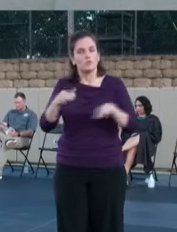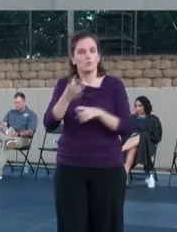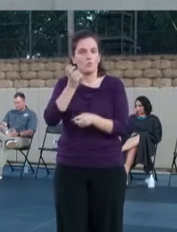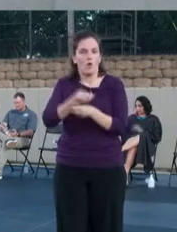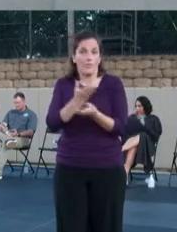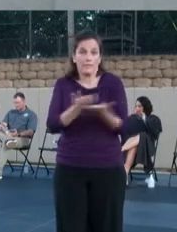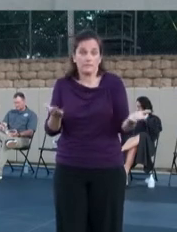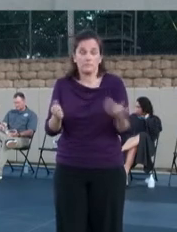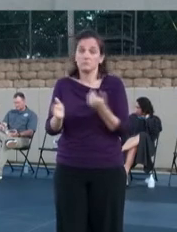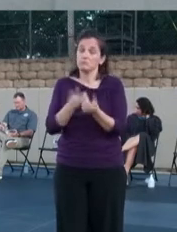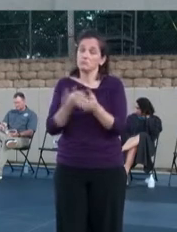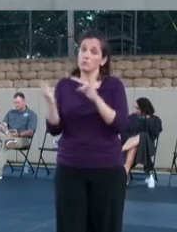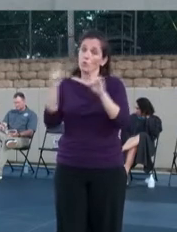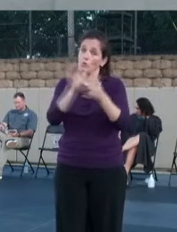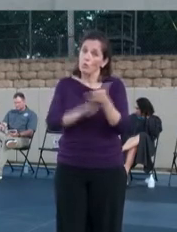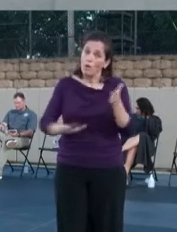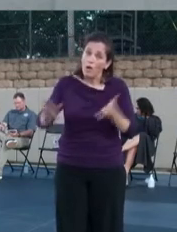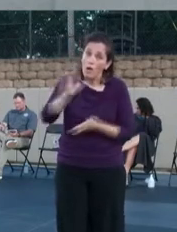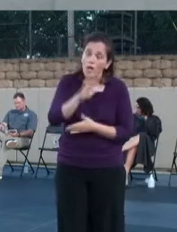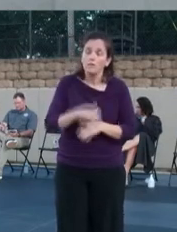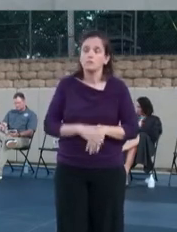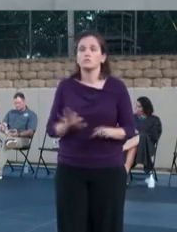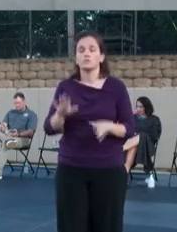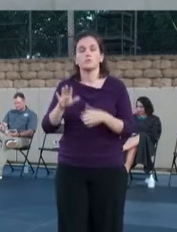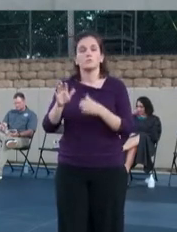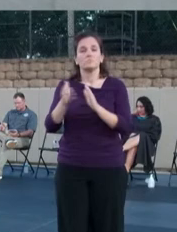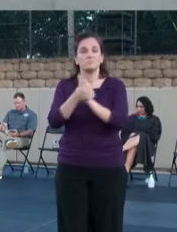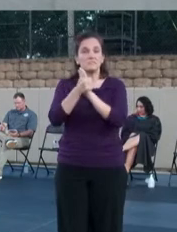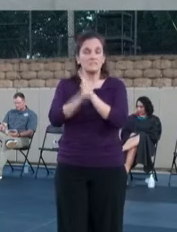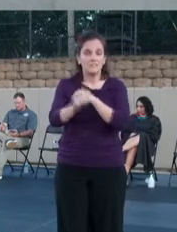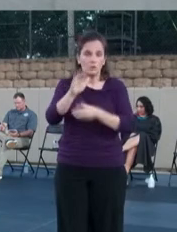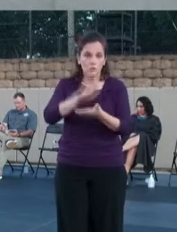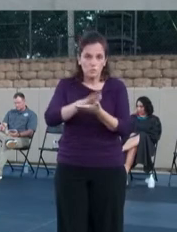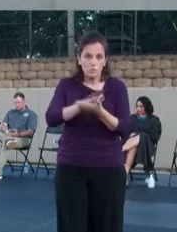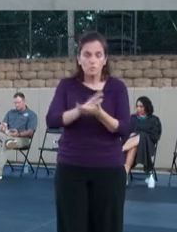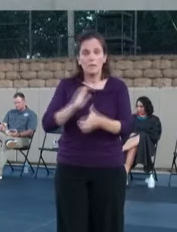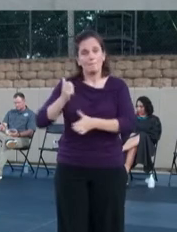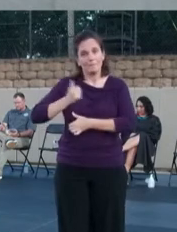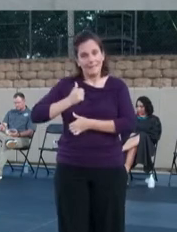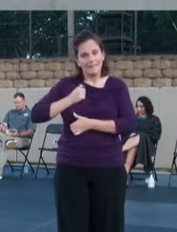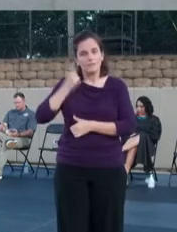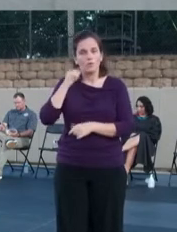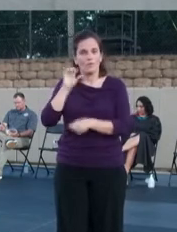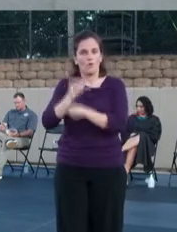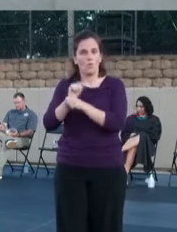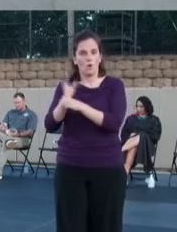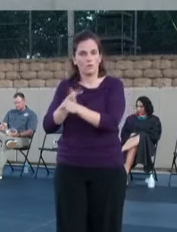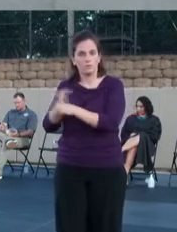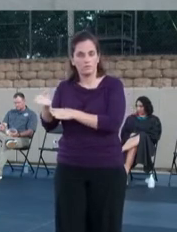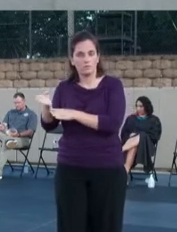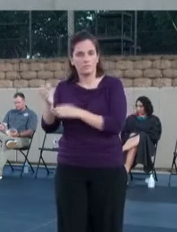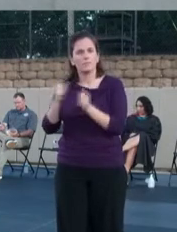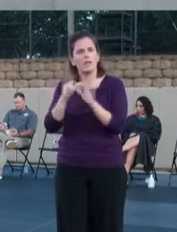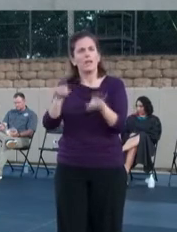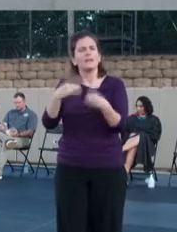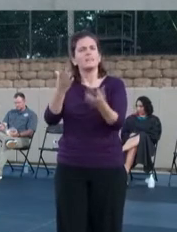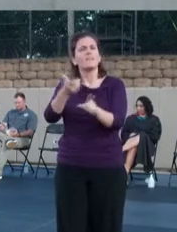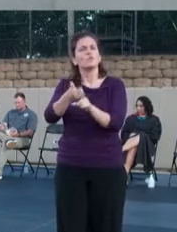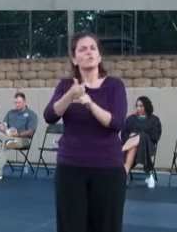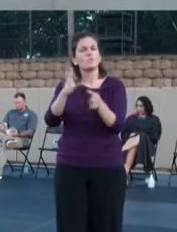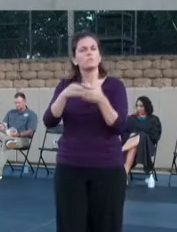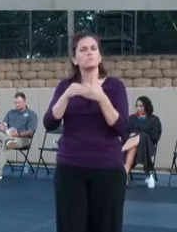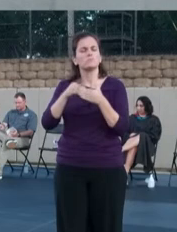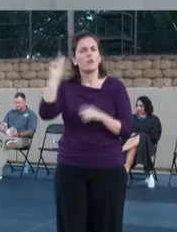go to college, trade school, the military, or the workforce, I pray you give yourself grace as you forge your path and